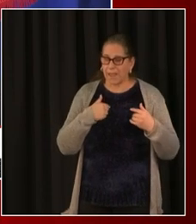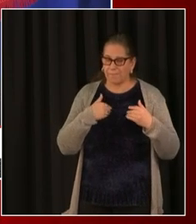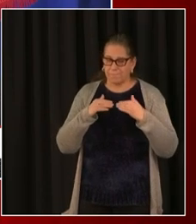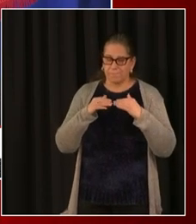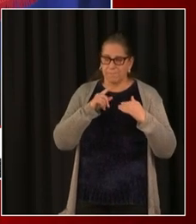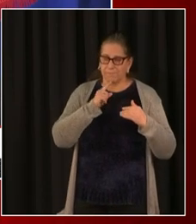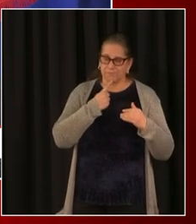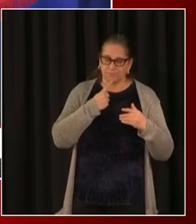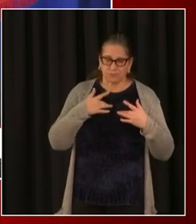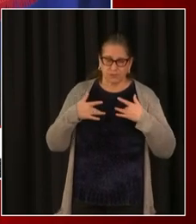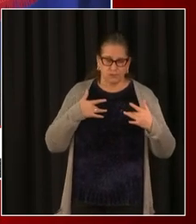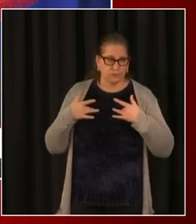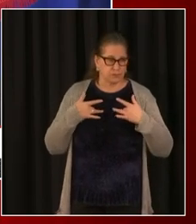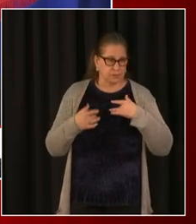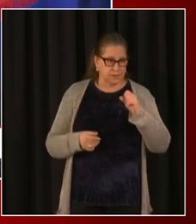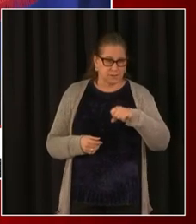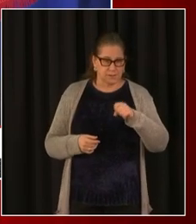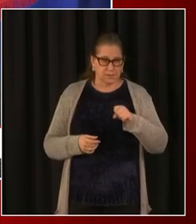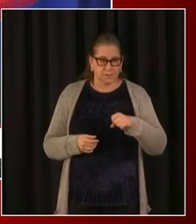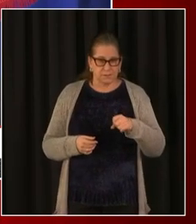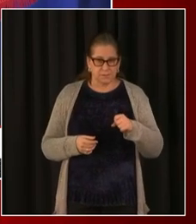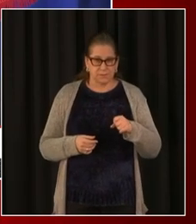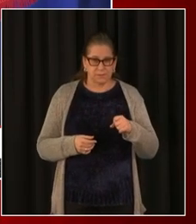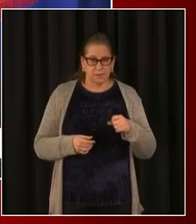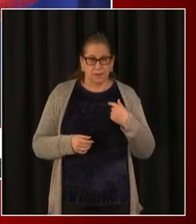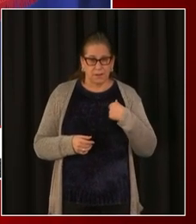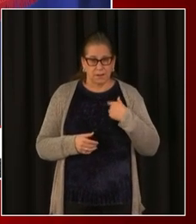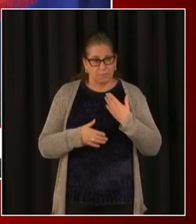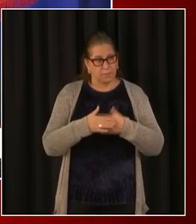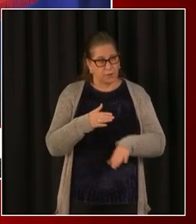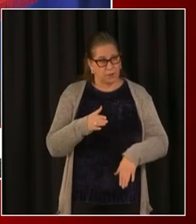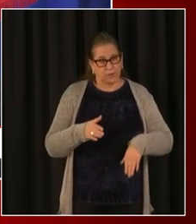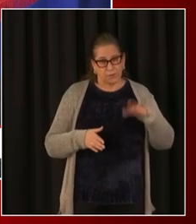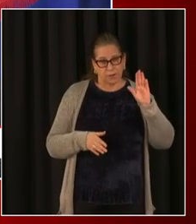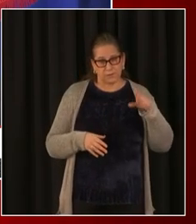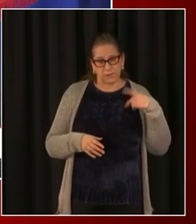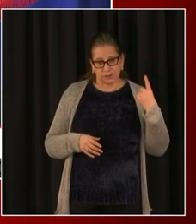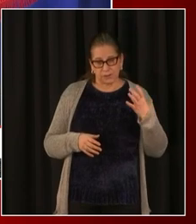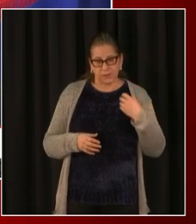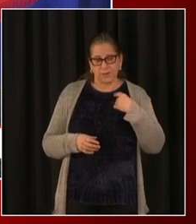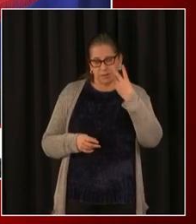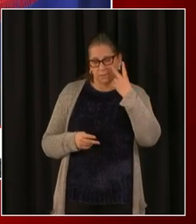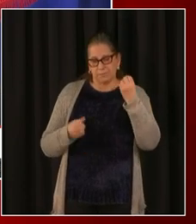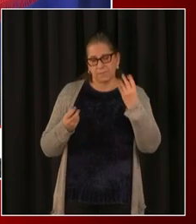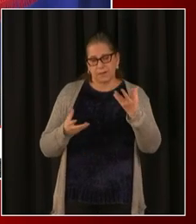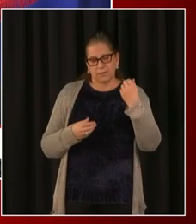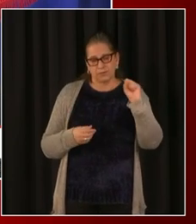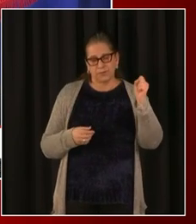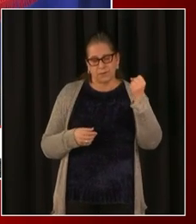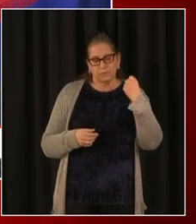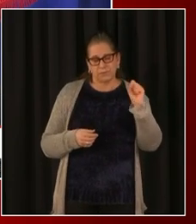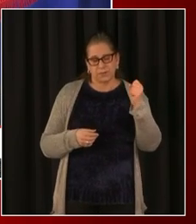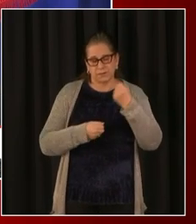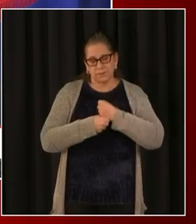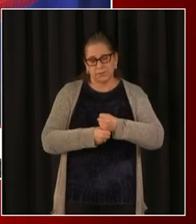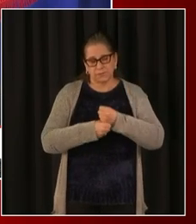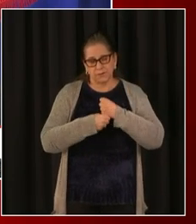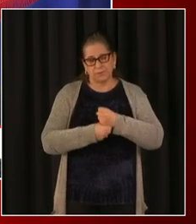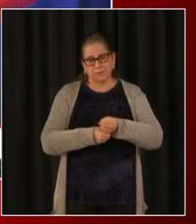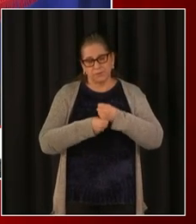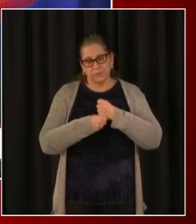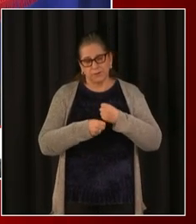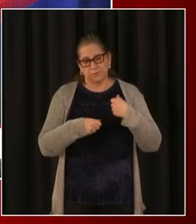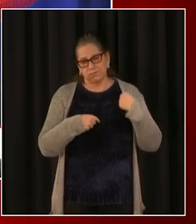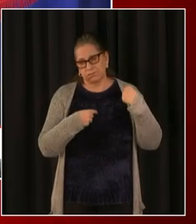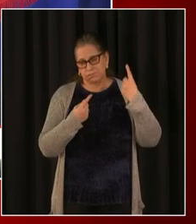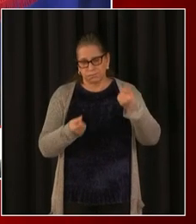When I've born and raised in Washington, D.C., I've seen a lot of demonstrations. I've been in local government for the last 13 years. I've seen a